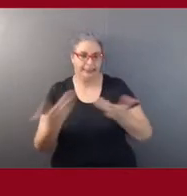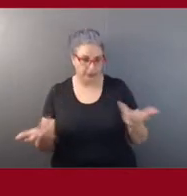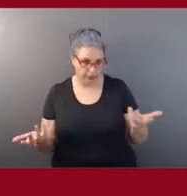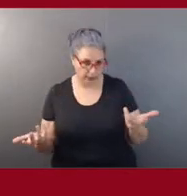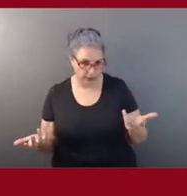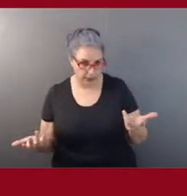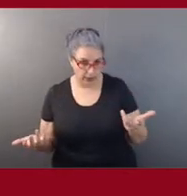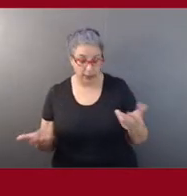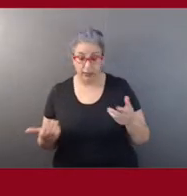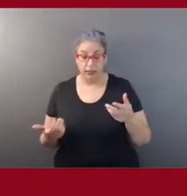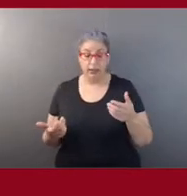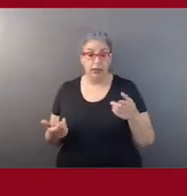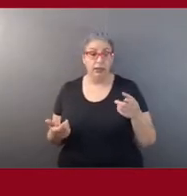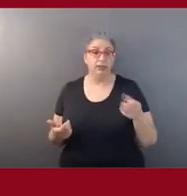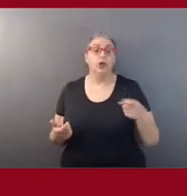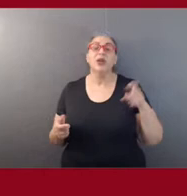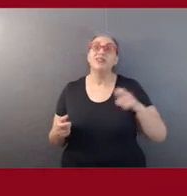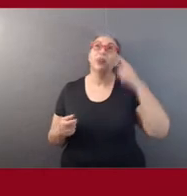manage